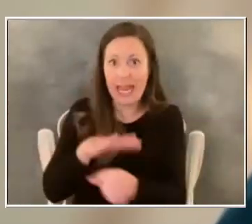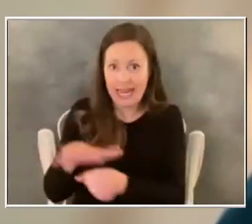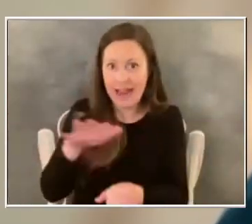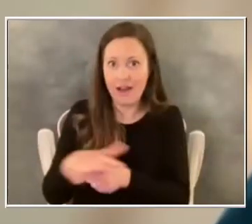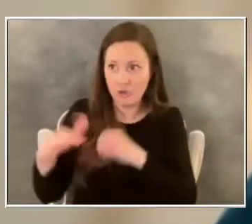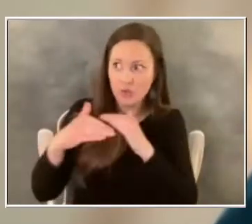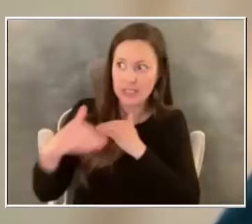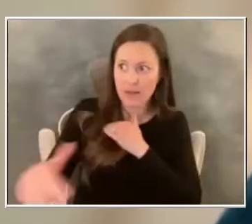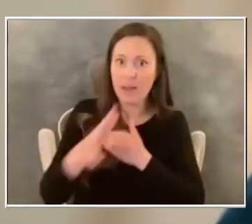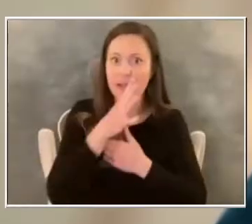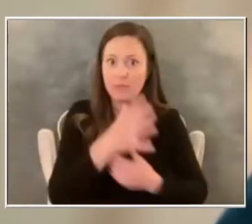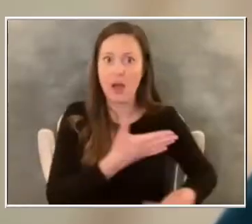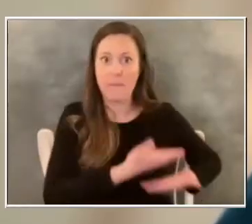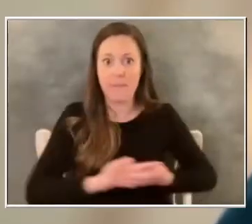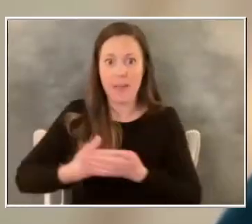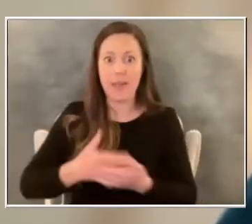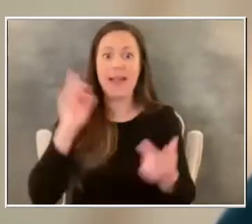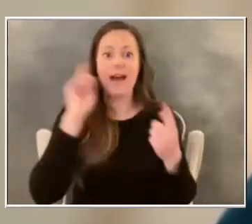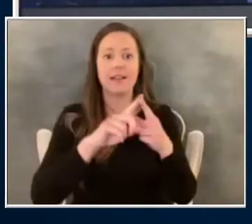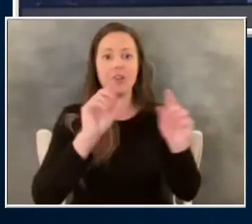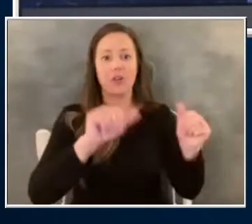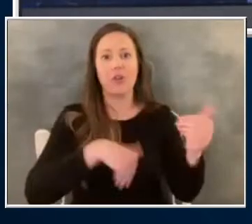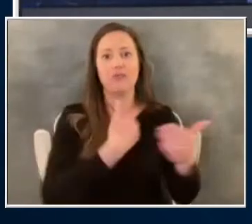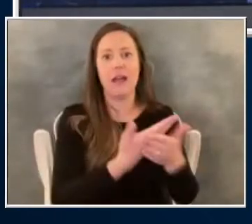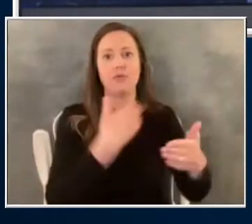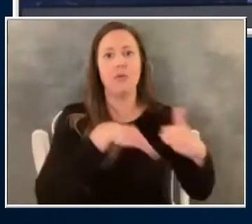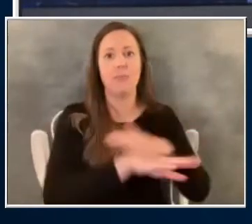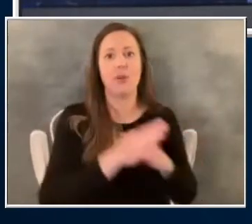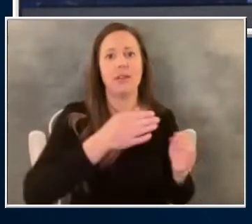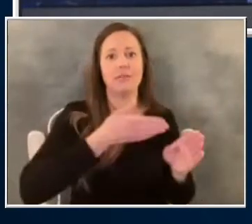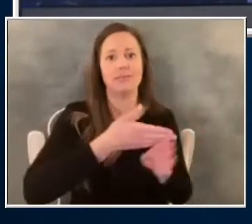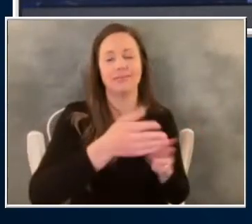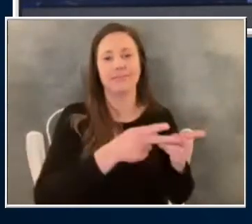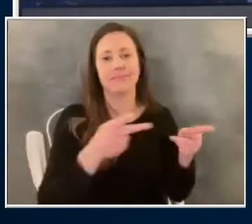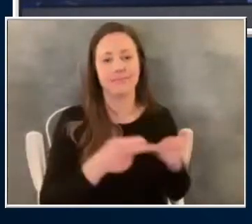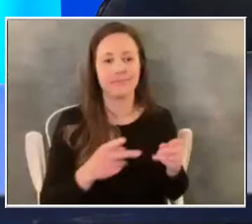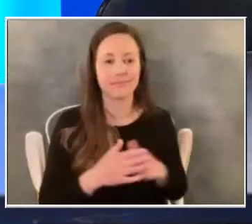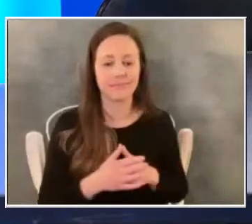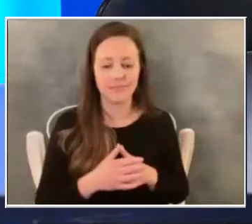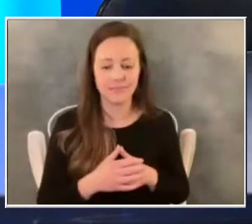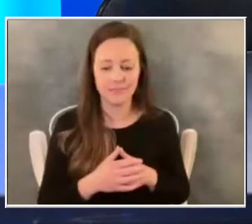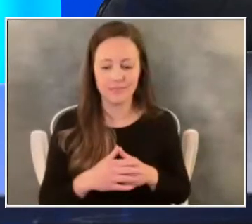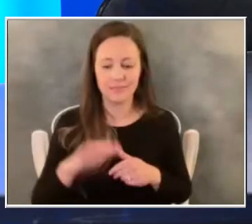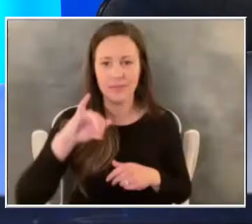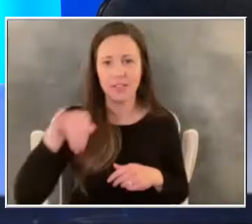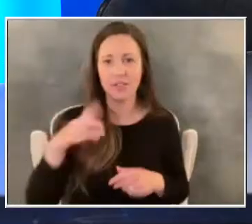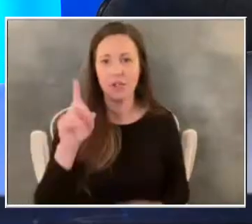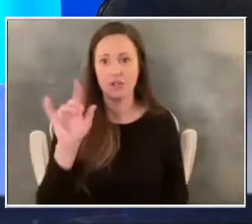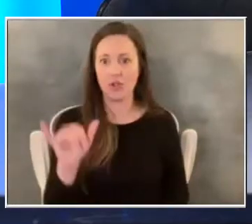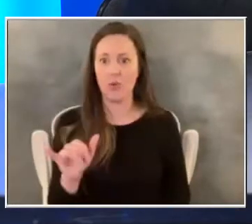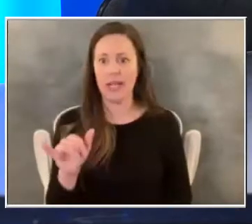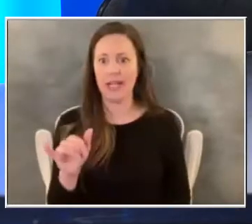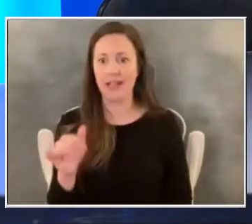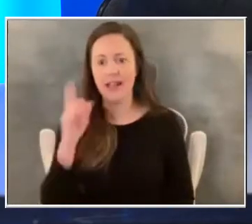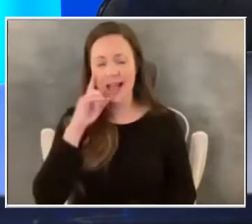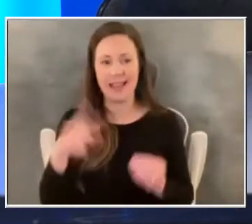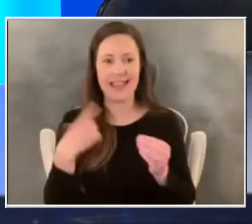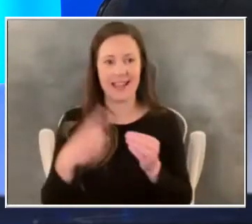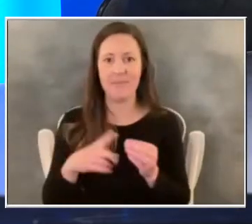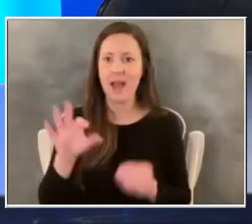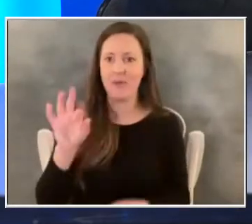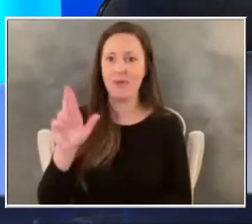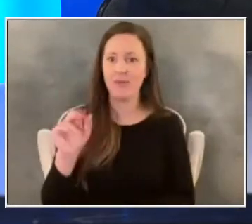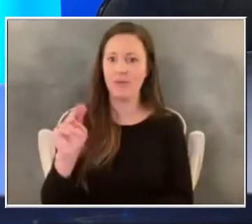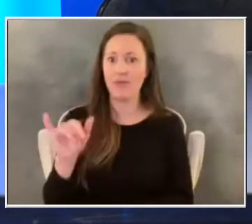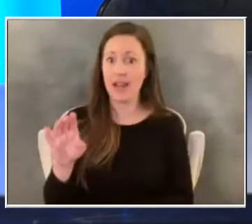them onto a birthing facility. Jody, I can't help but just think I think about Frankie's dad delivering